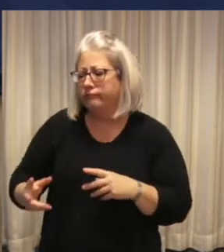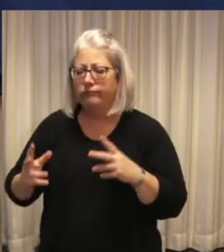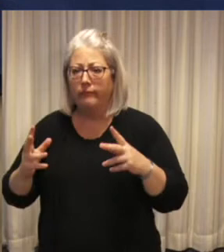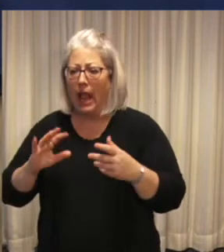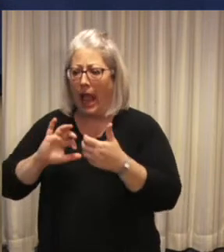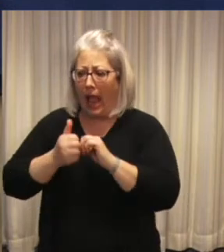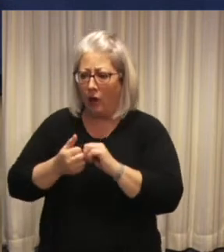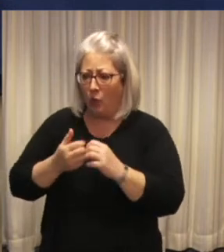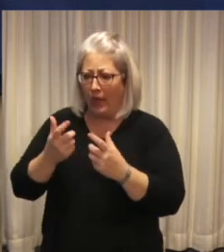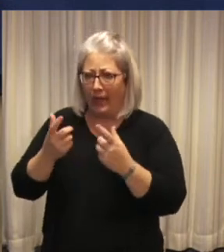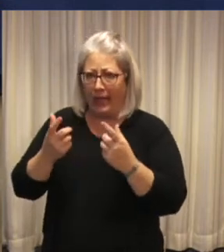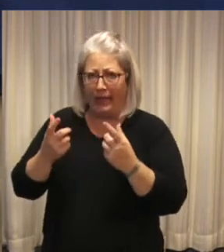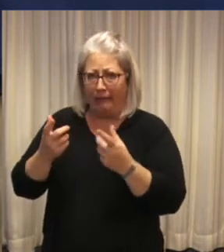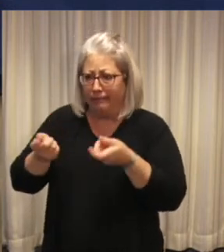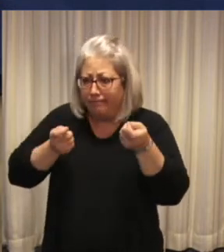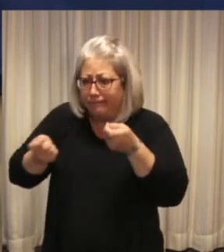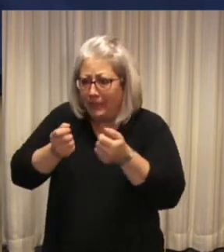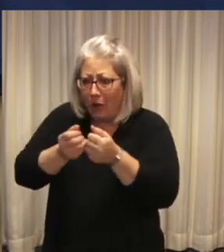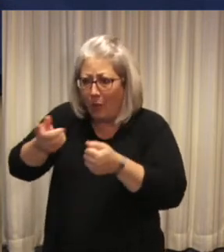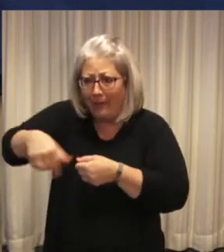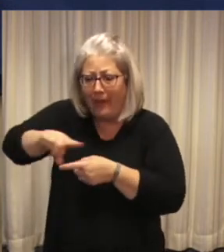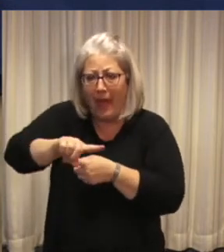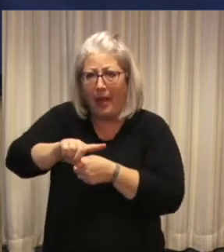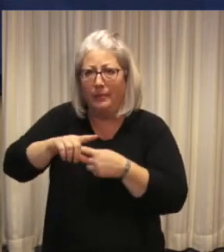that question.